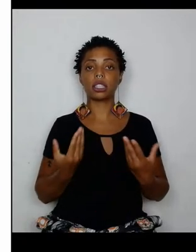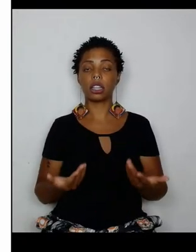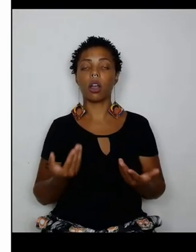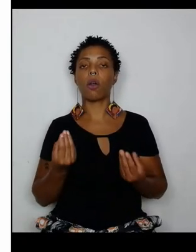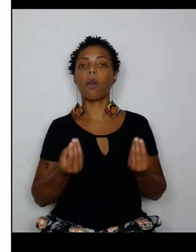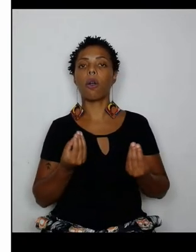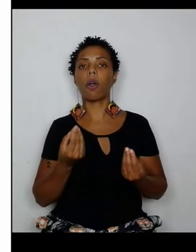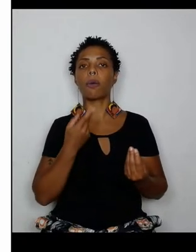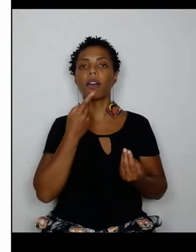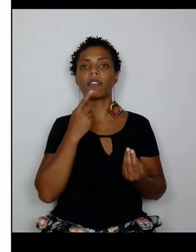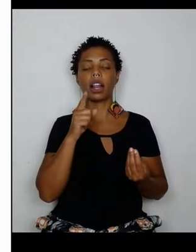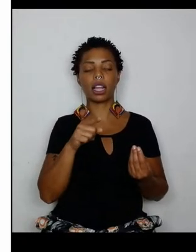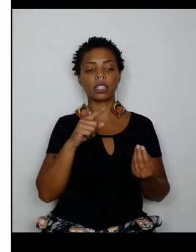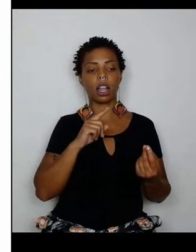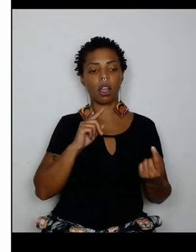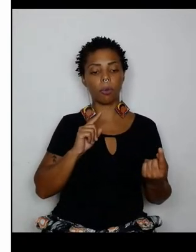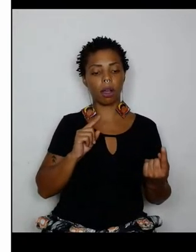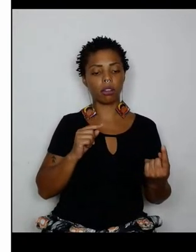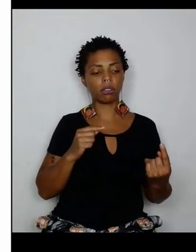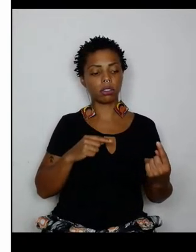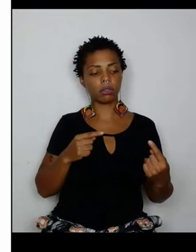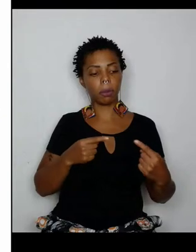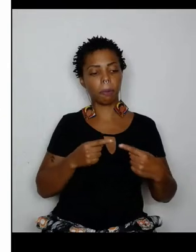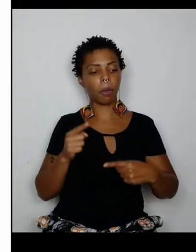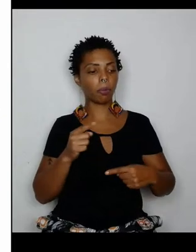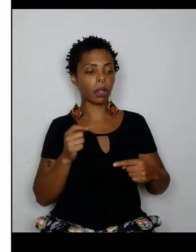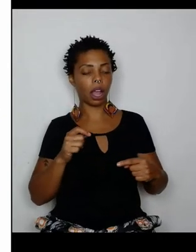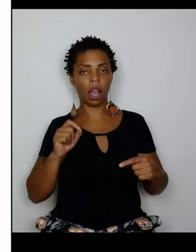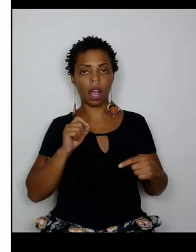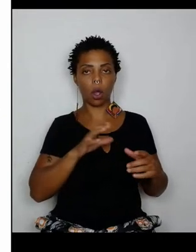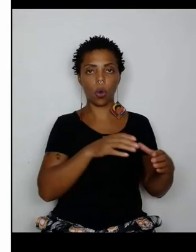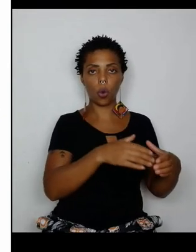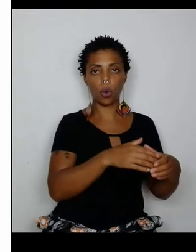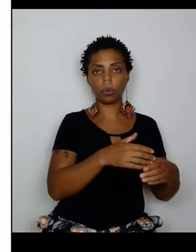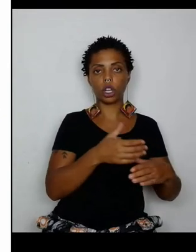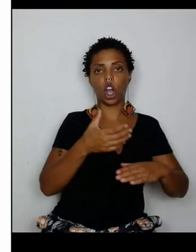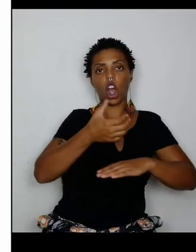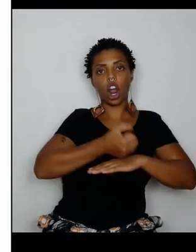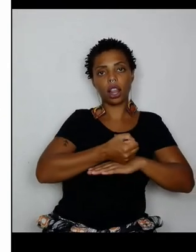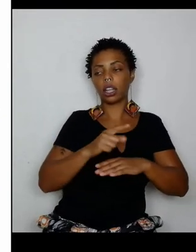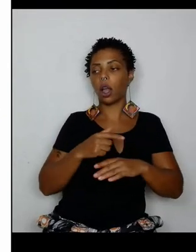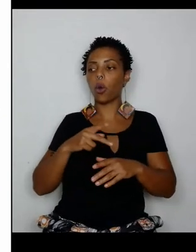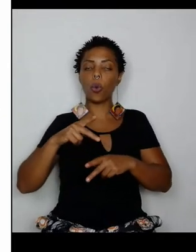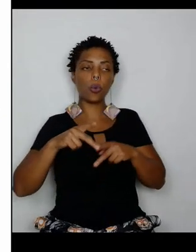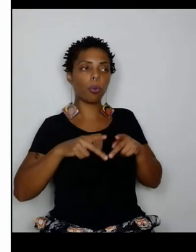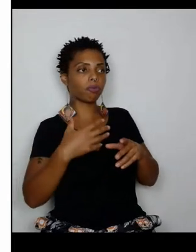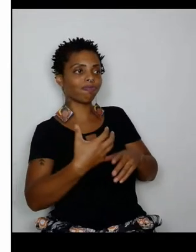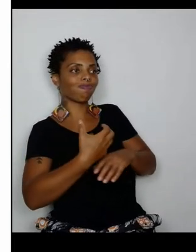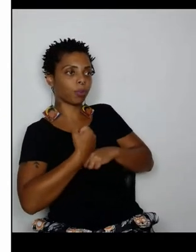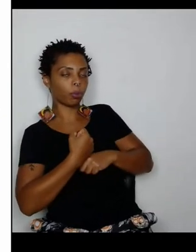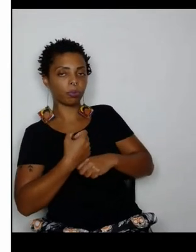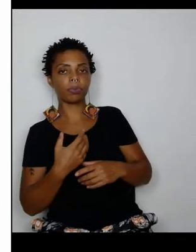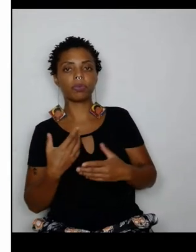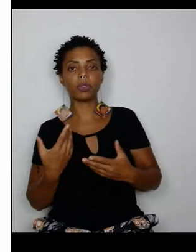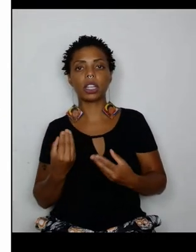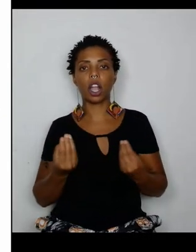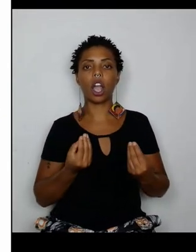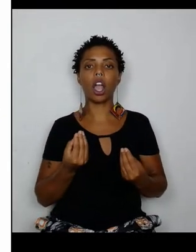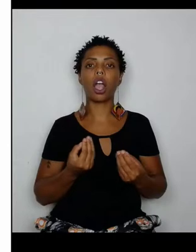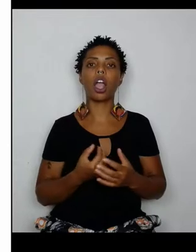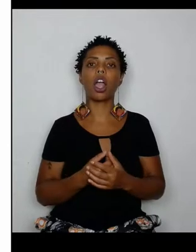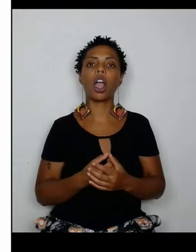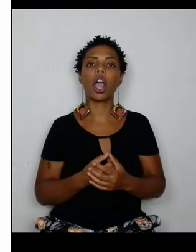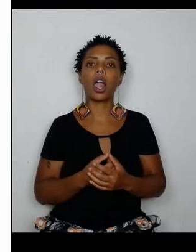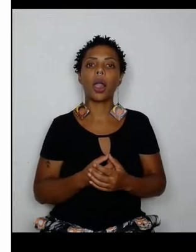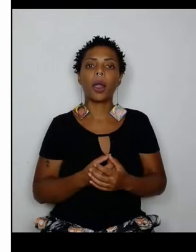and colonized fabian peeled away the layers of the primitivizing and colonialist gazes of anthropology and much